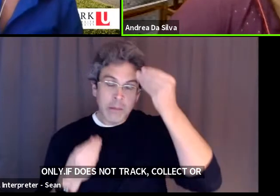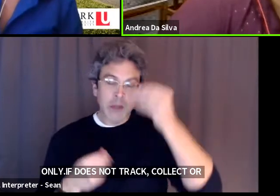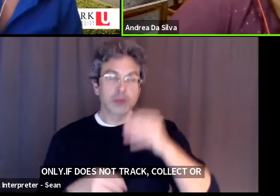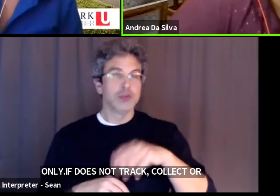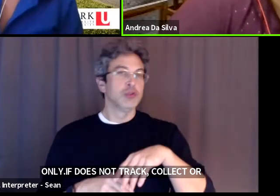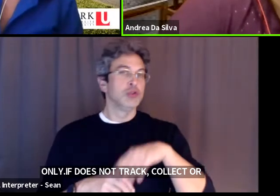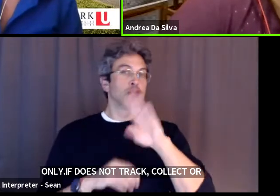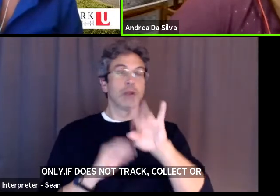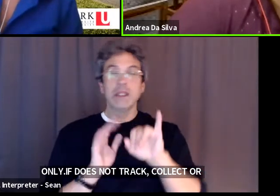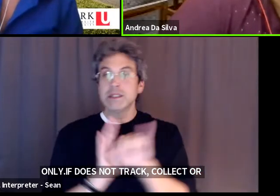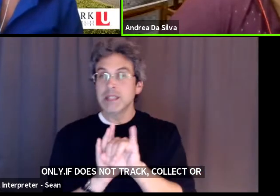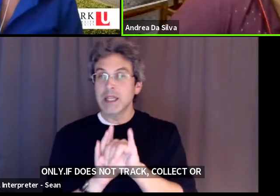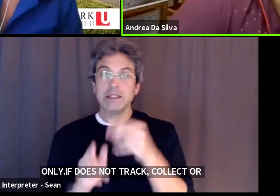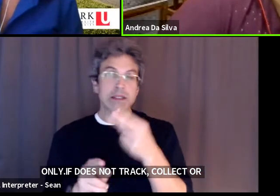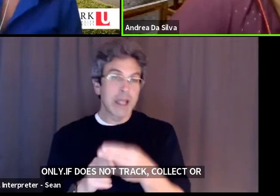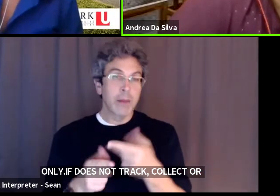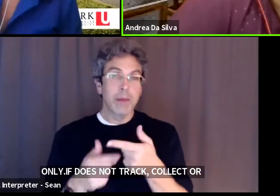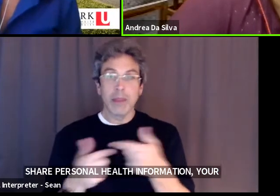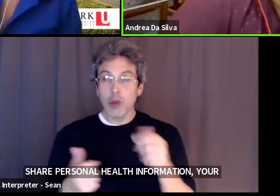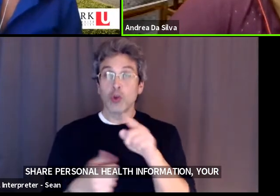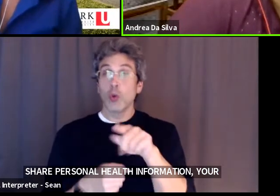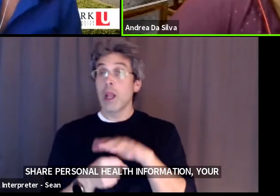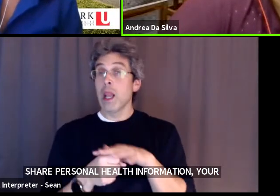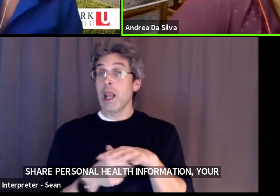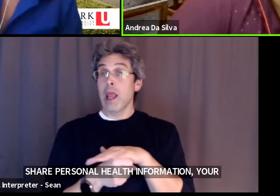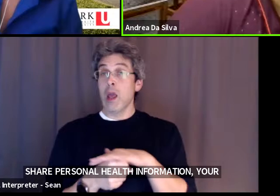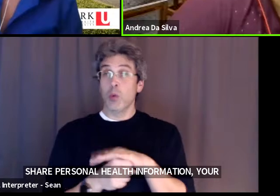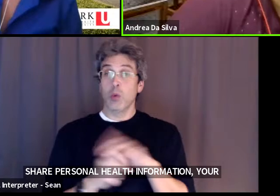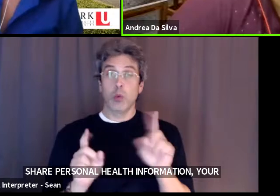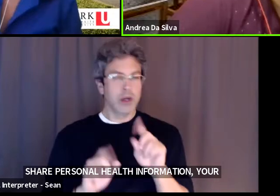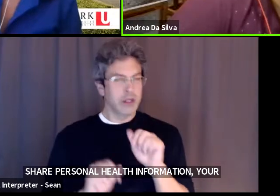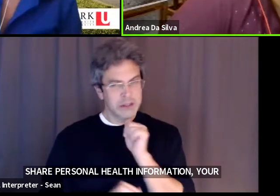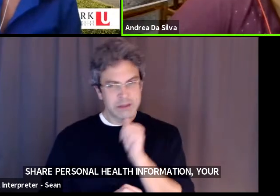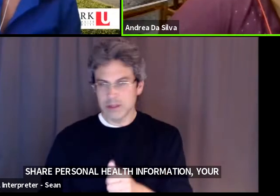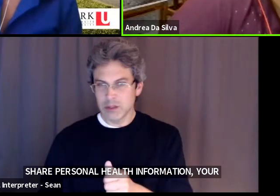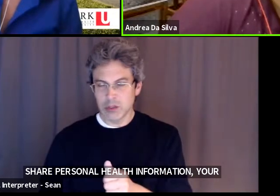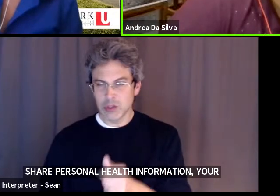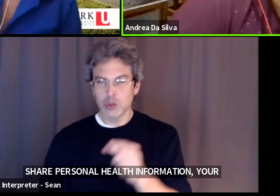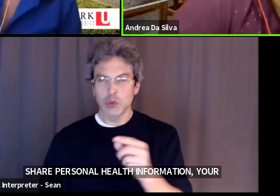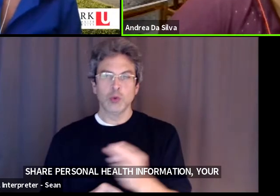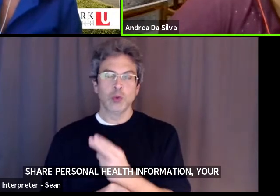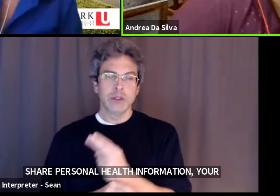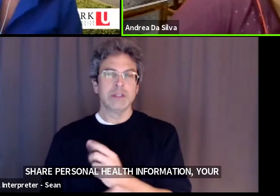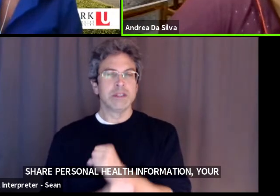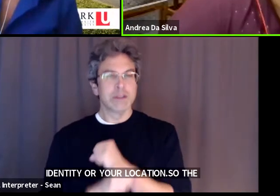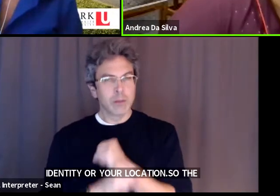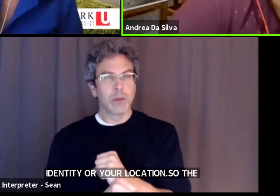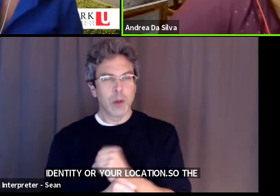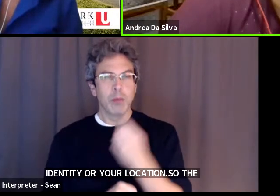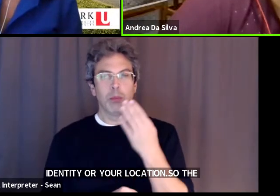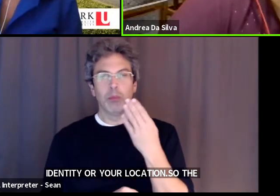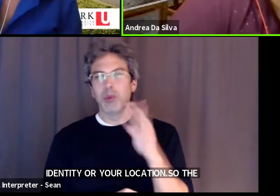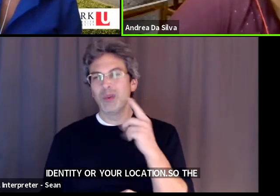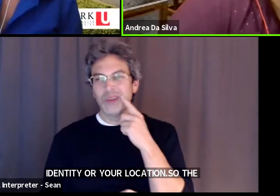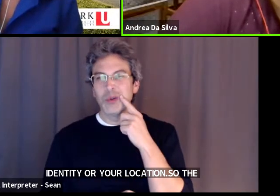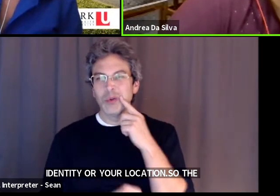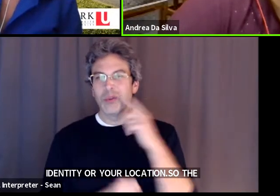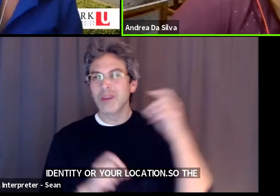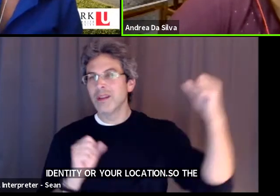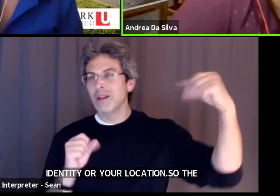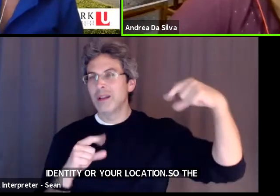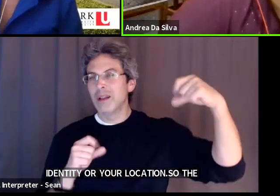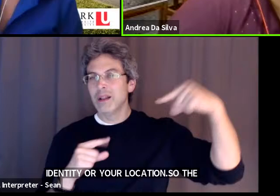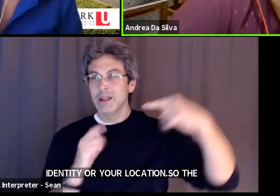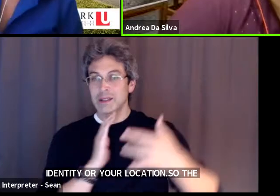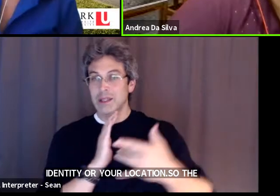or your location. So the app uses secure Bluetooth technology, which allows phones with